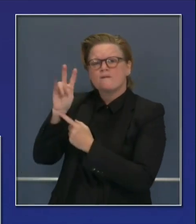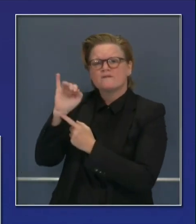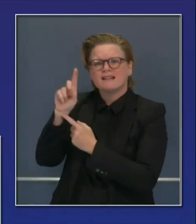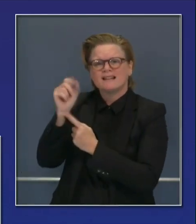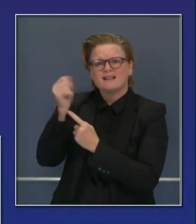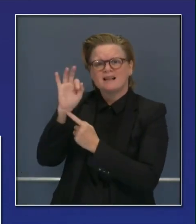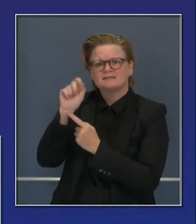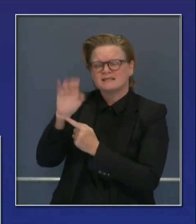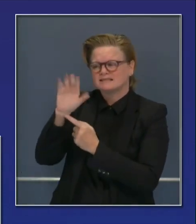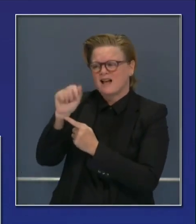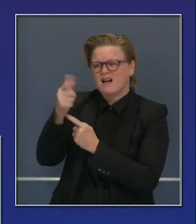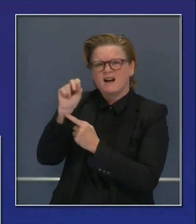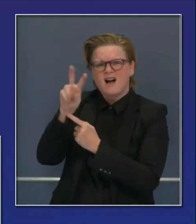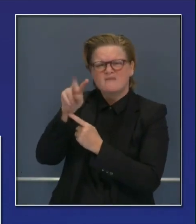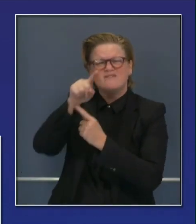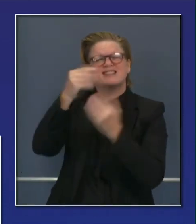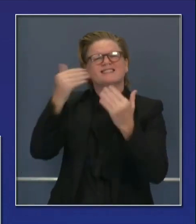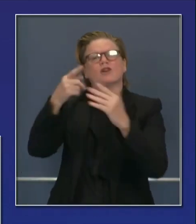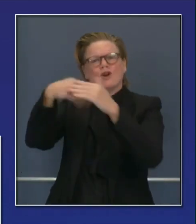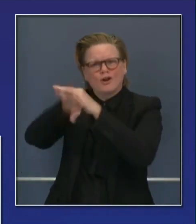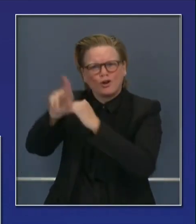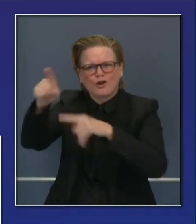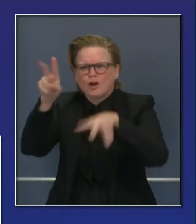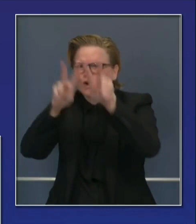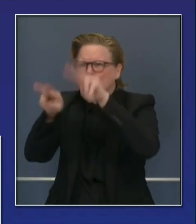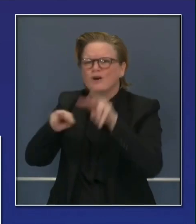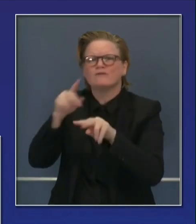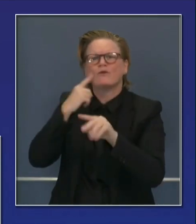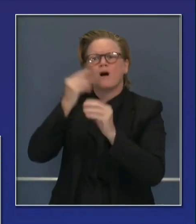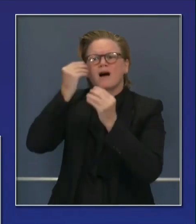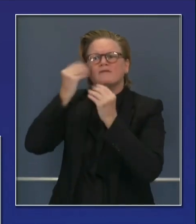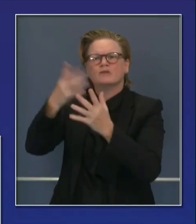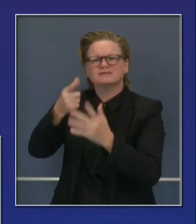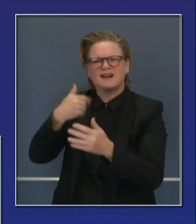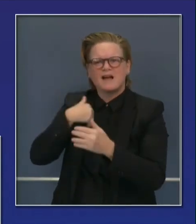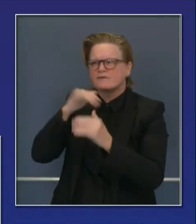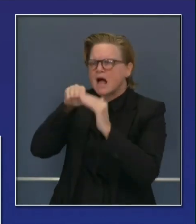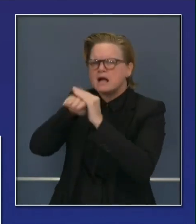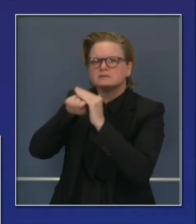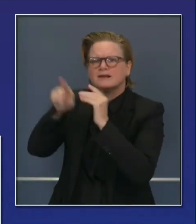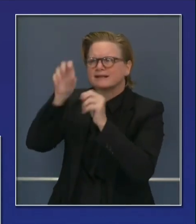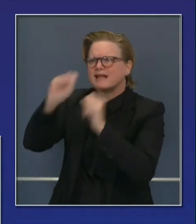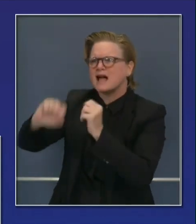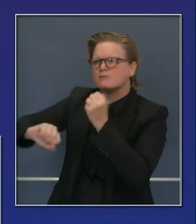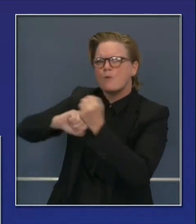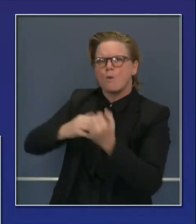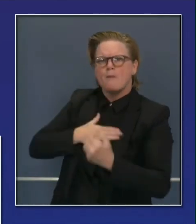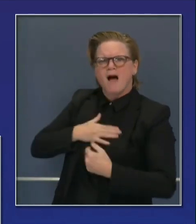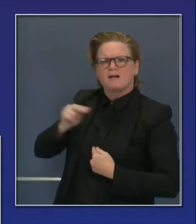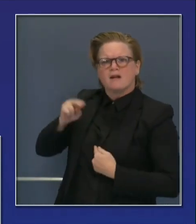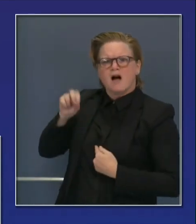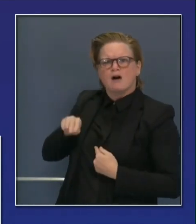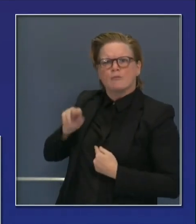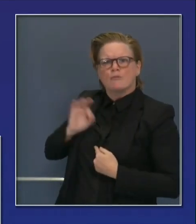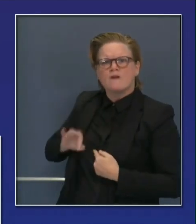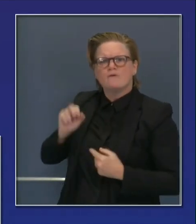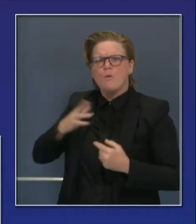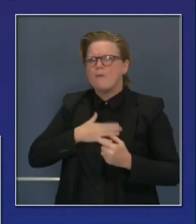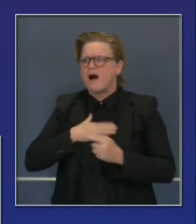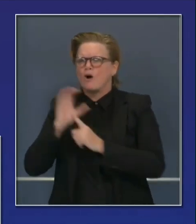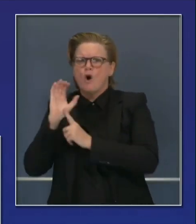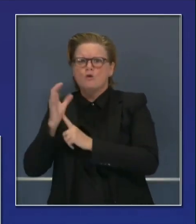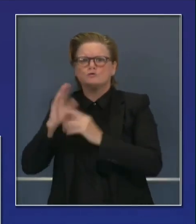covid19.ca.gov website to learn more about how you can access these emergency grants, which we just made available this